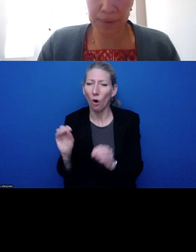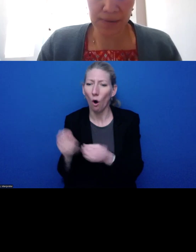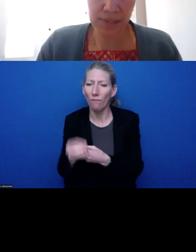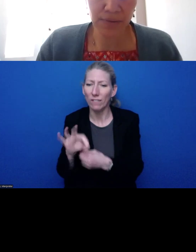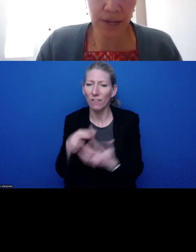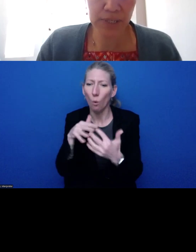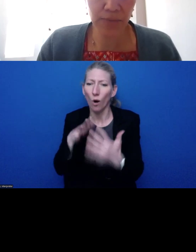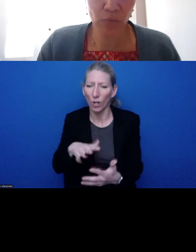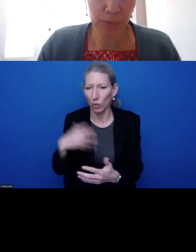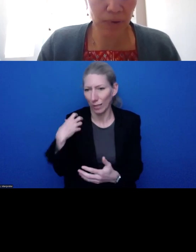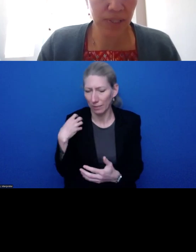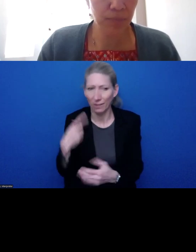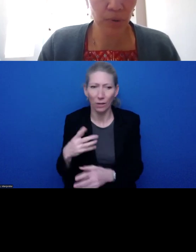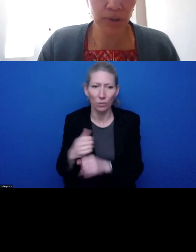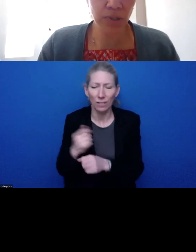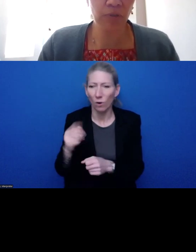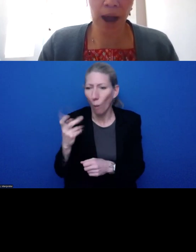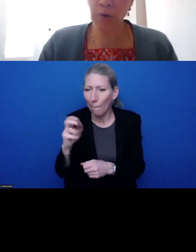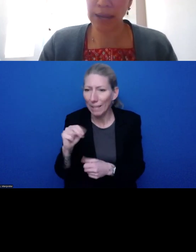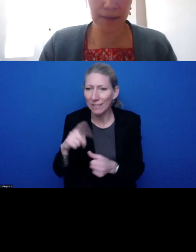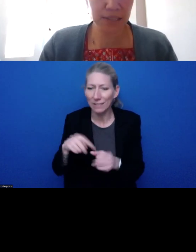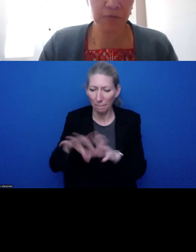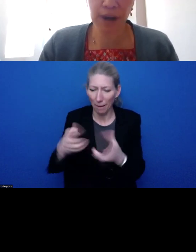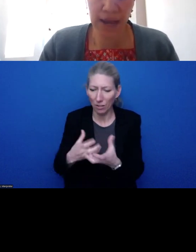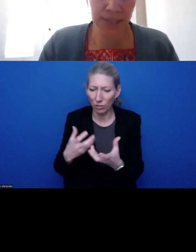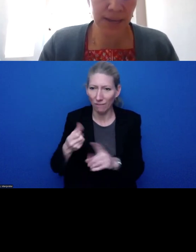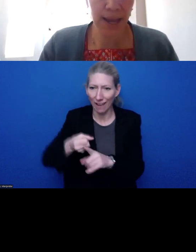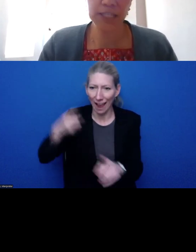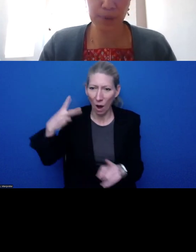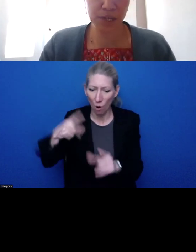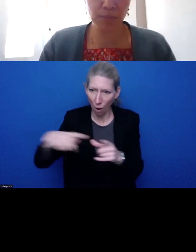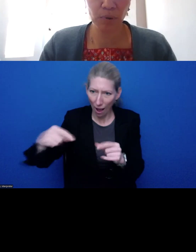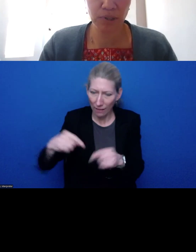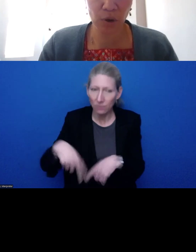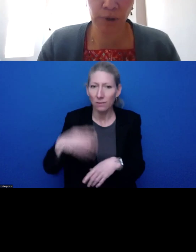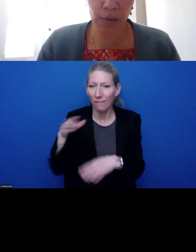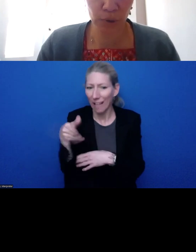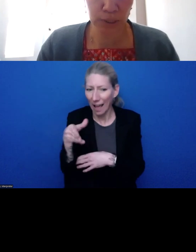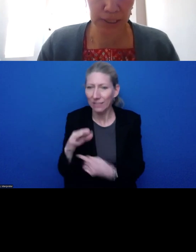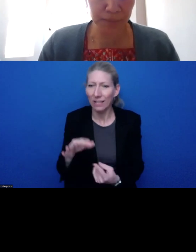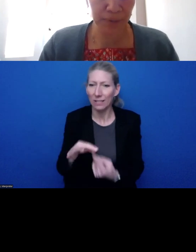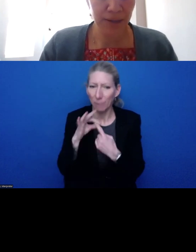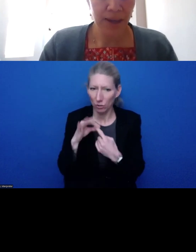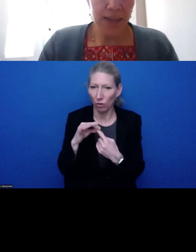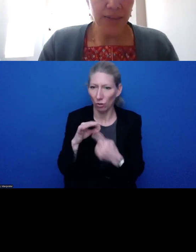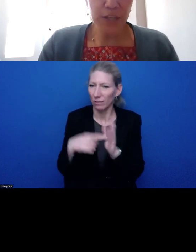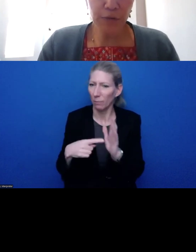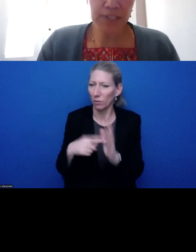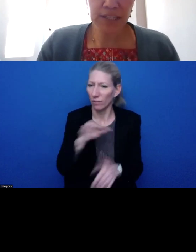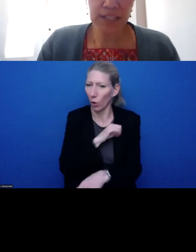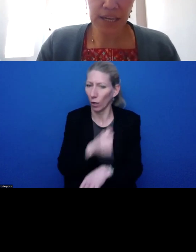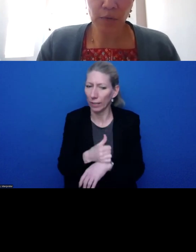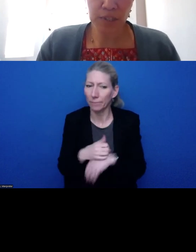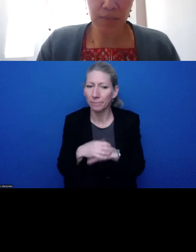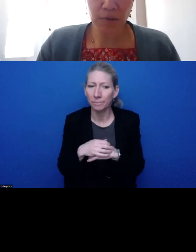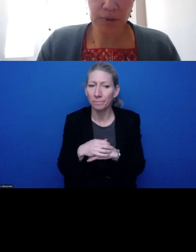or captains. They received weapons, bundles of arrowheads, flags, and special bundles of authority. The difference